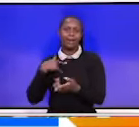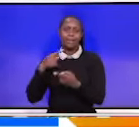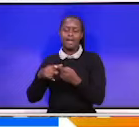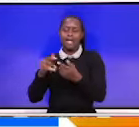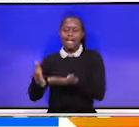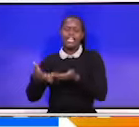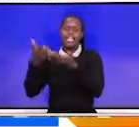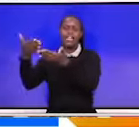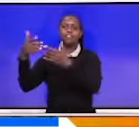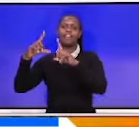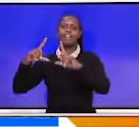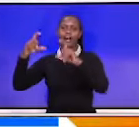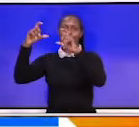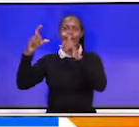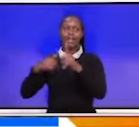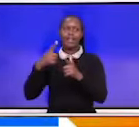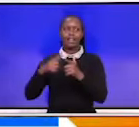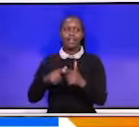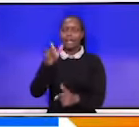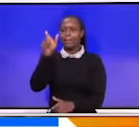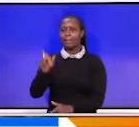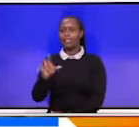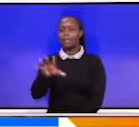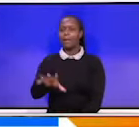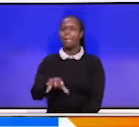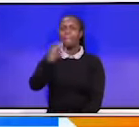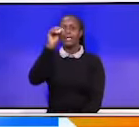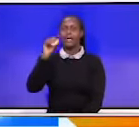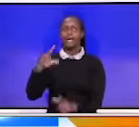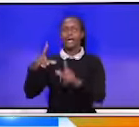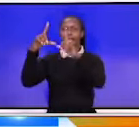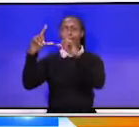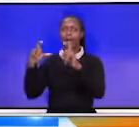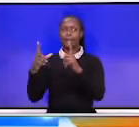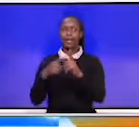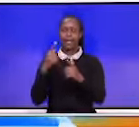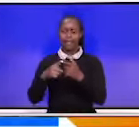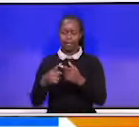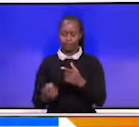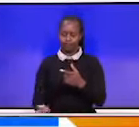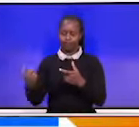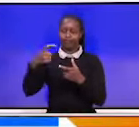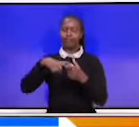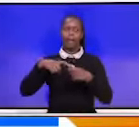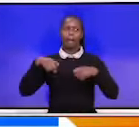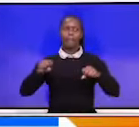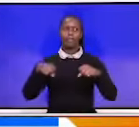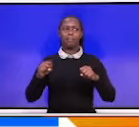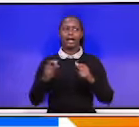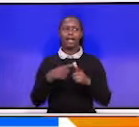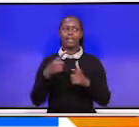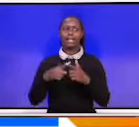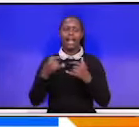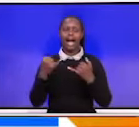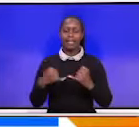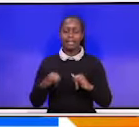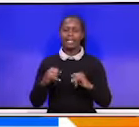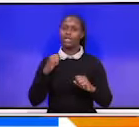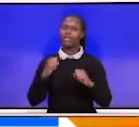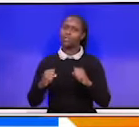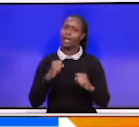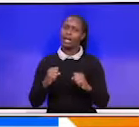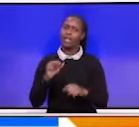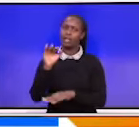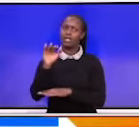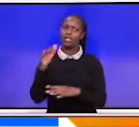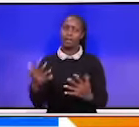And he took the camera and back to his bike, And I tried to run to him, asking him